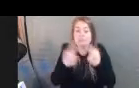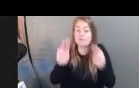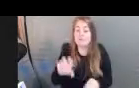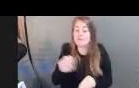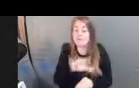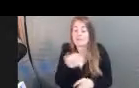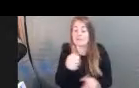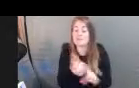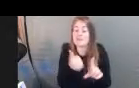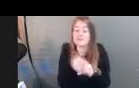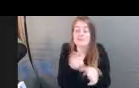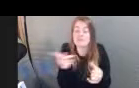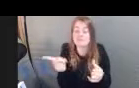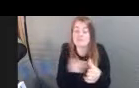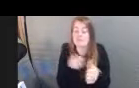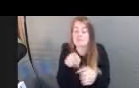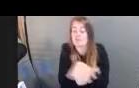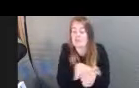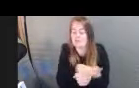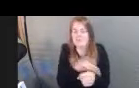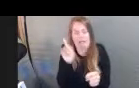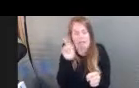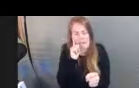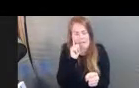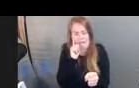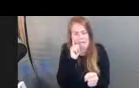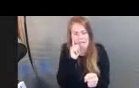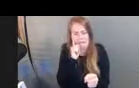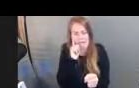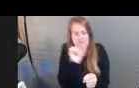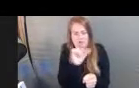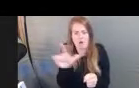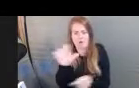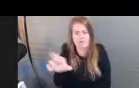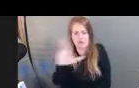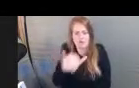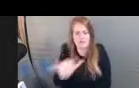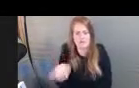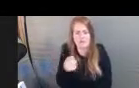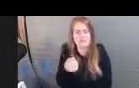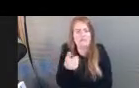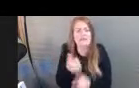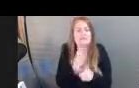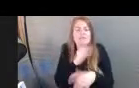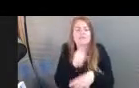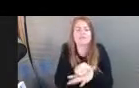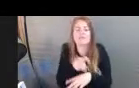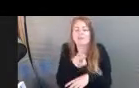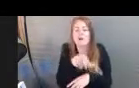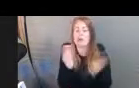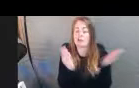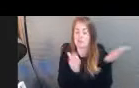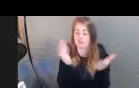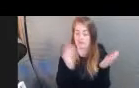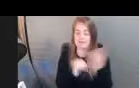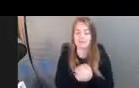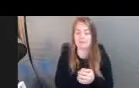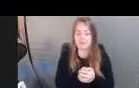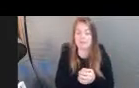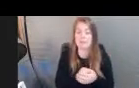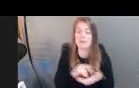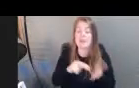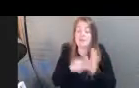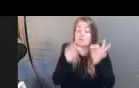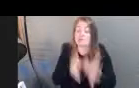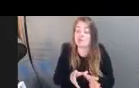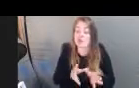the first location, I believe, in all of Surrey that is piloting VRI services so that an interpreter